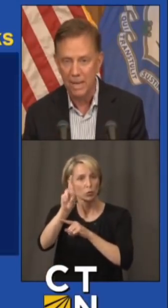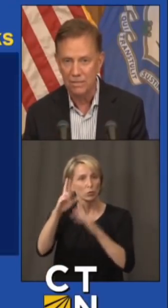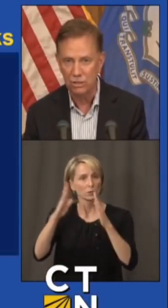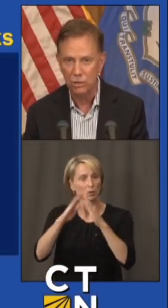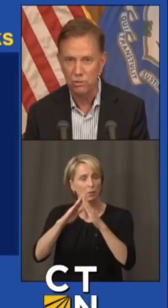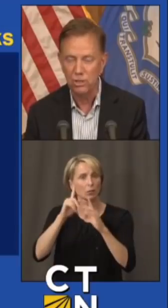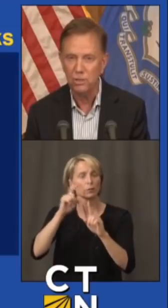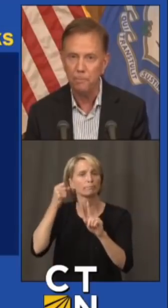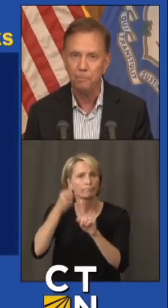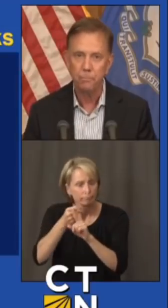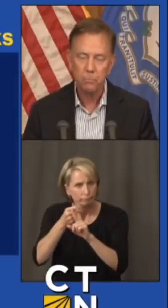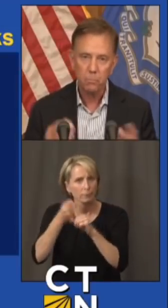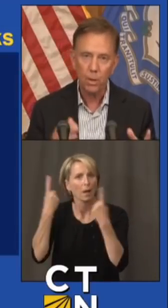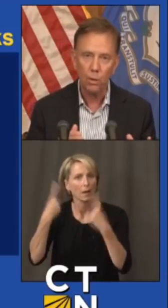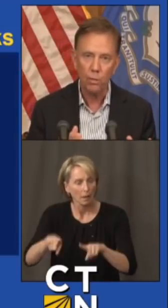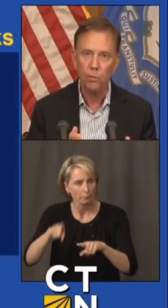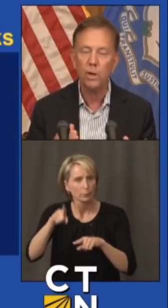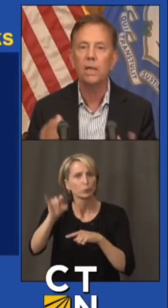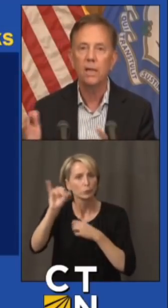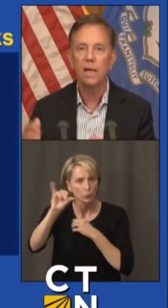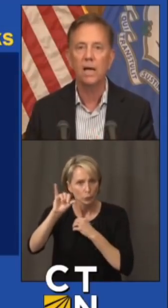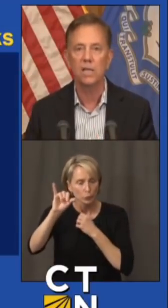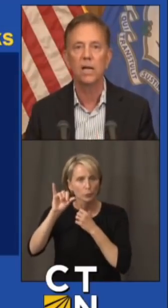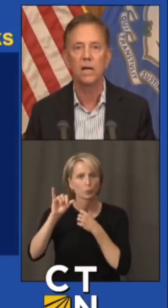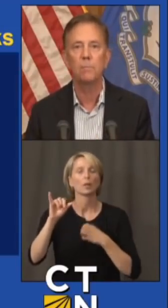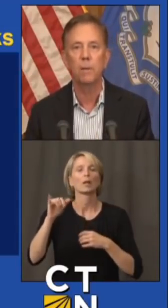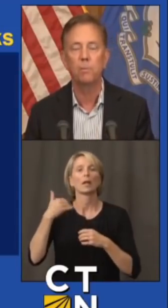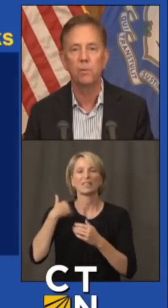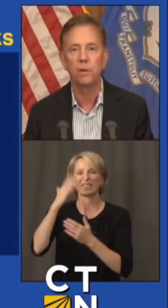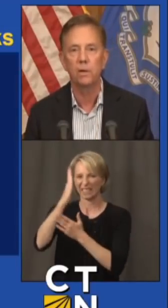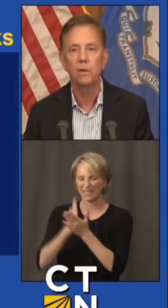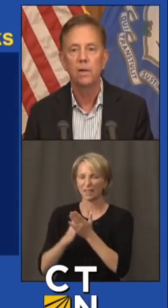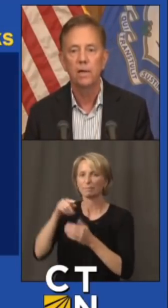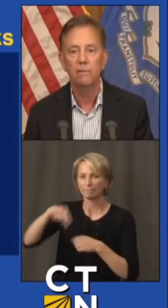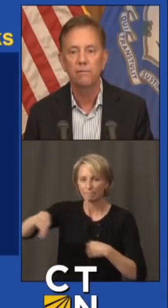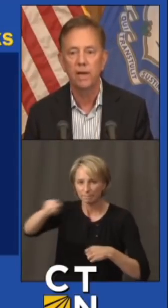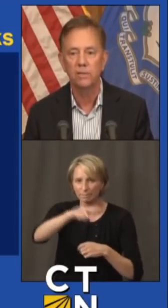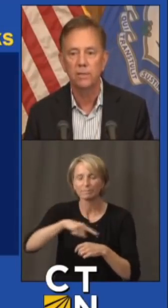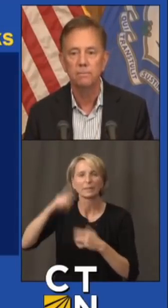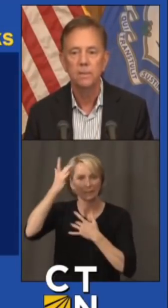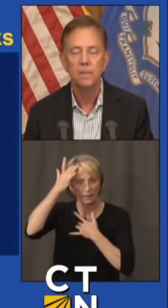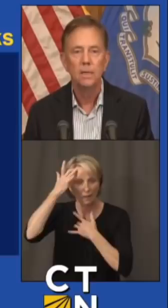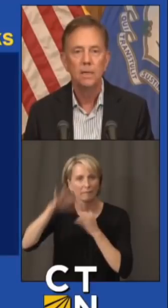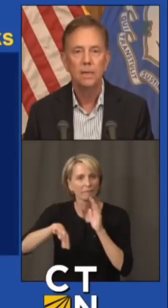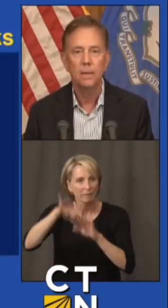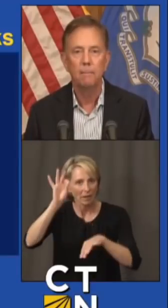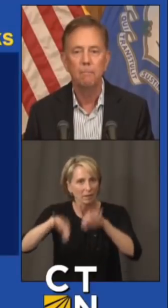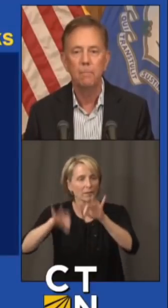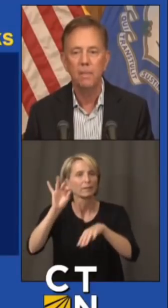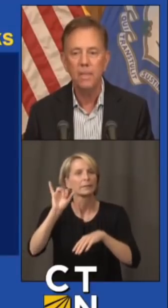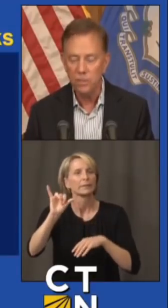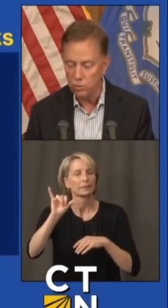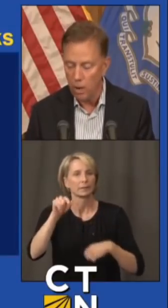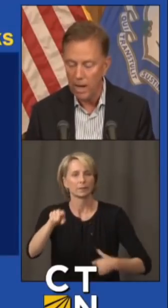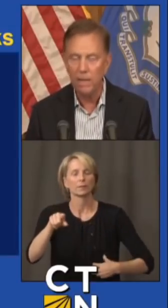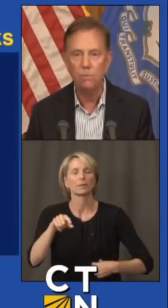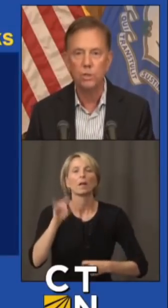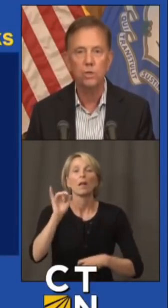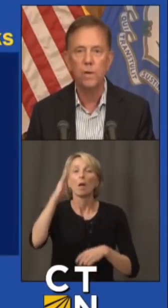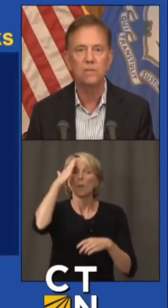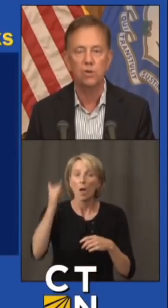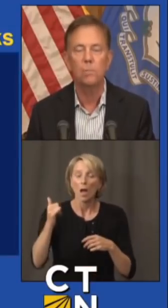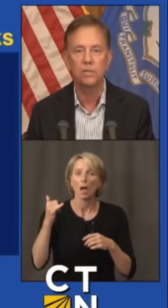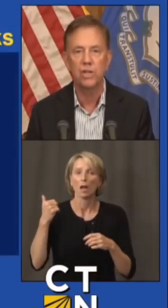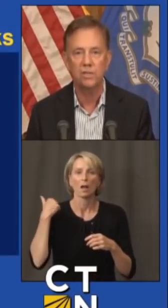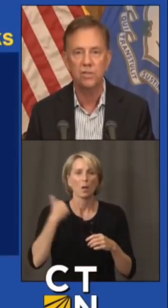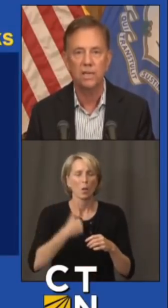think it's Massachusetts. 30 out of the 90 people there infected. This is why we're